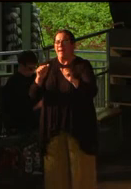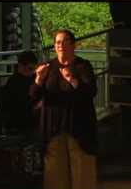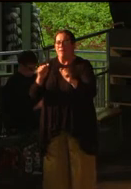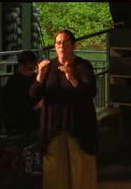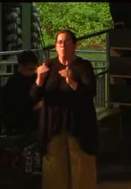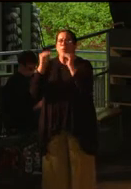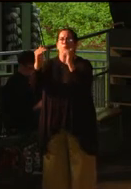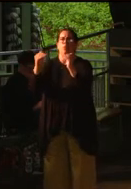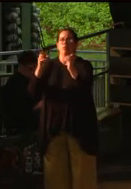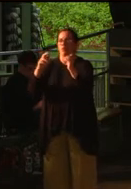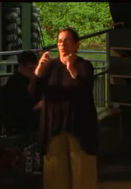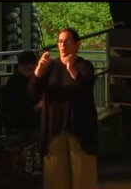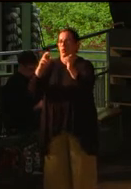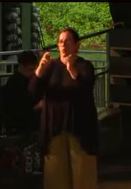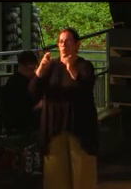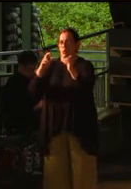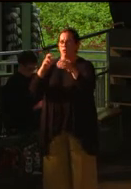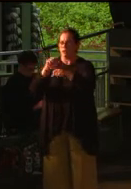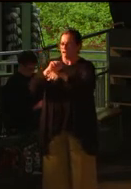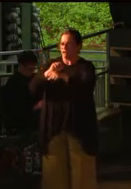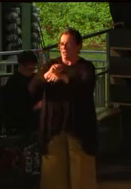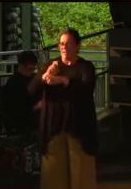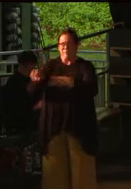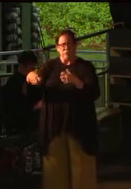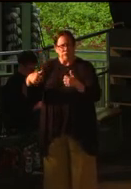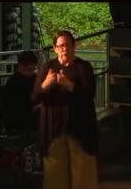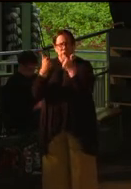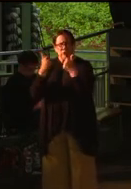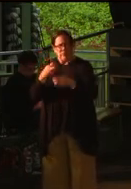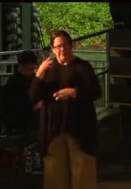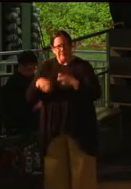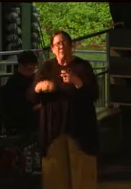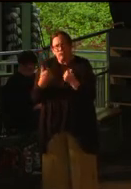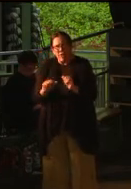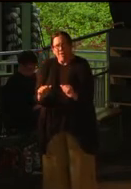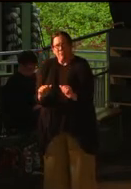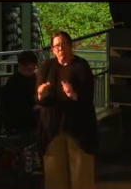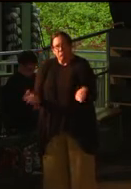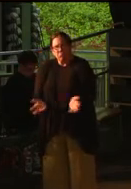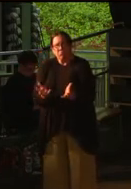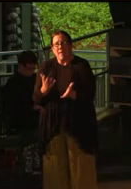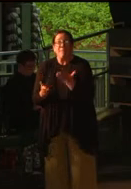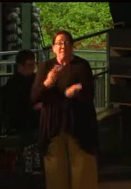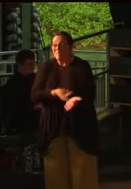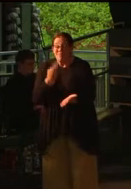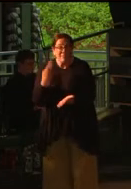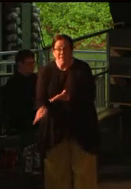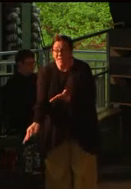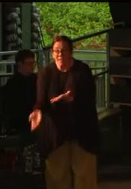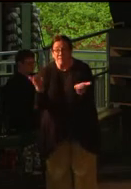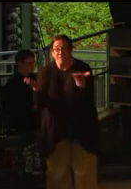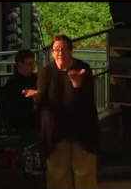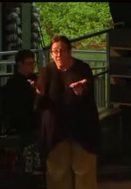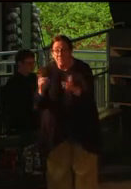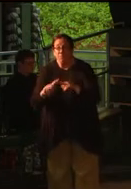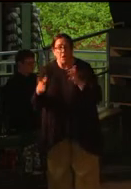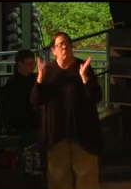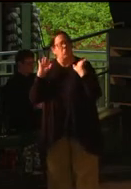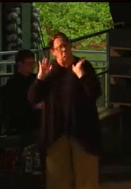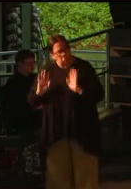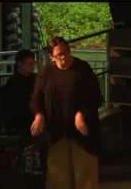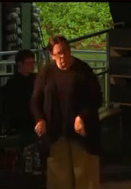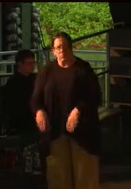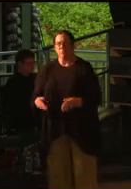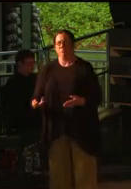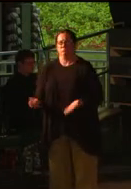more challenging job. You may have setbacks. You may fail epically. But pick yourselves up and